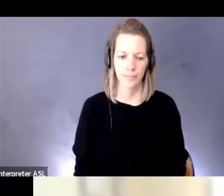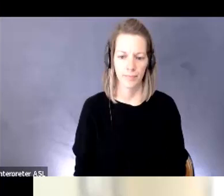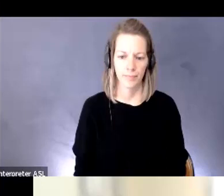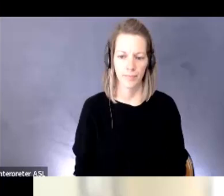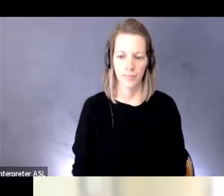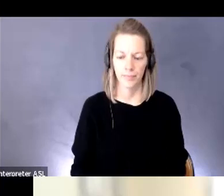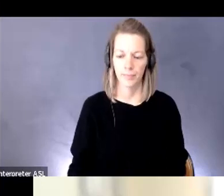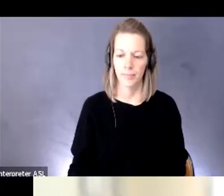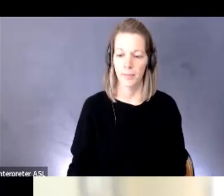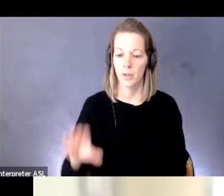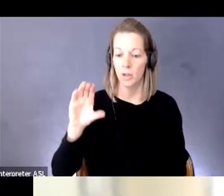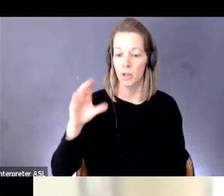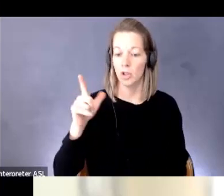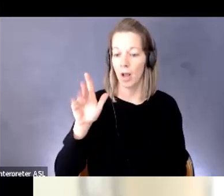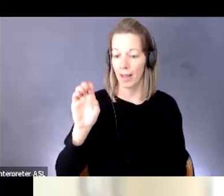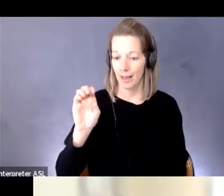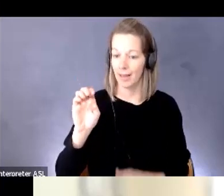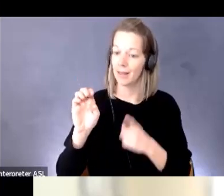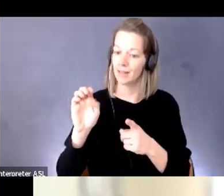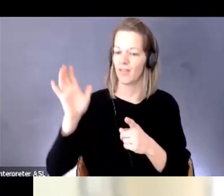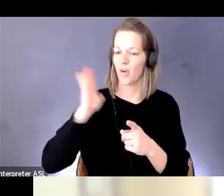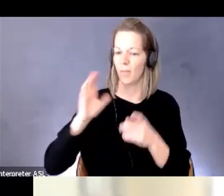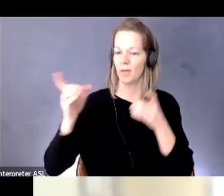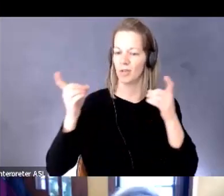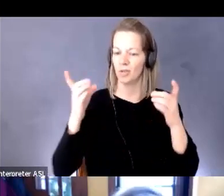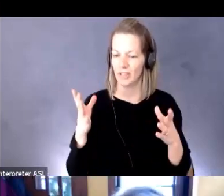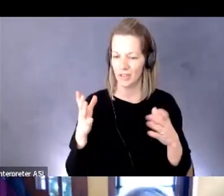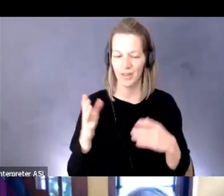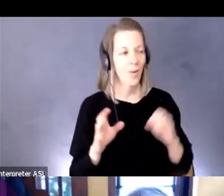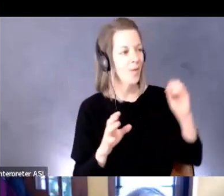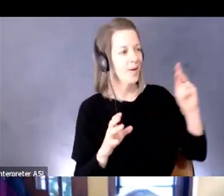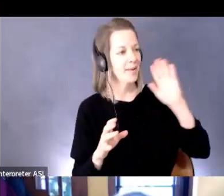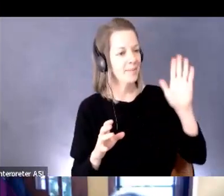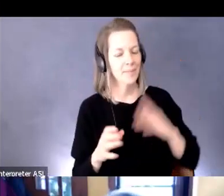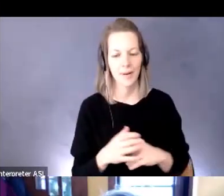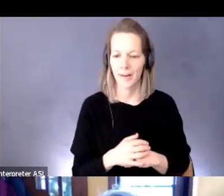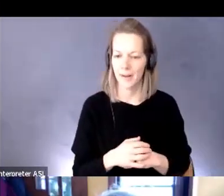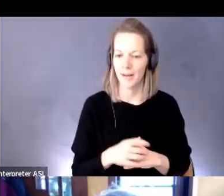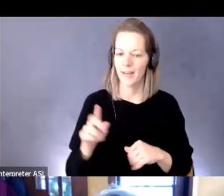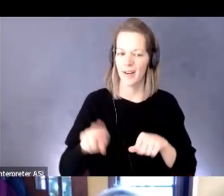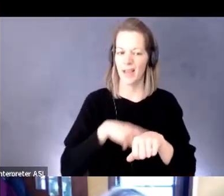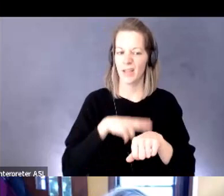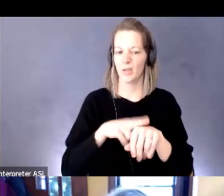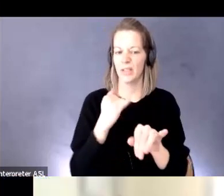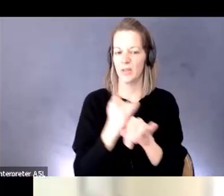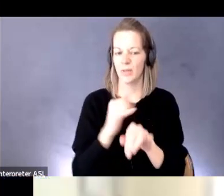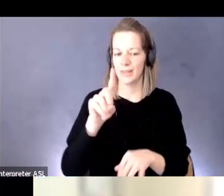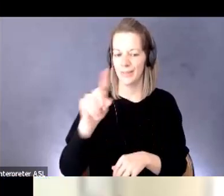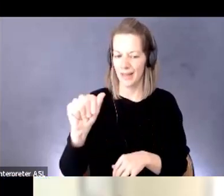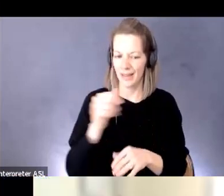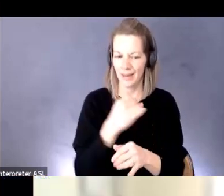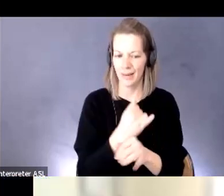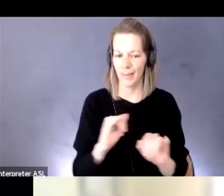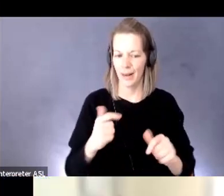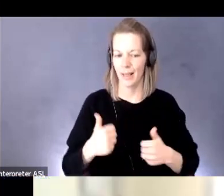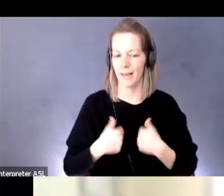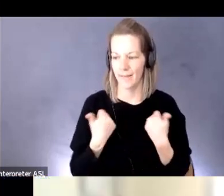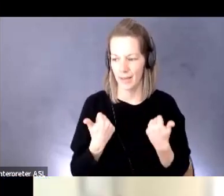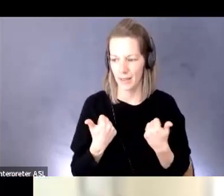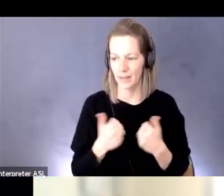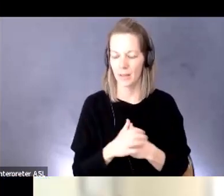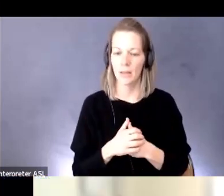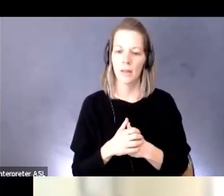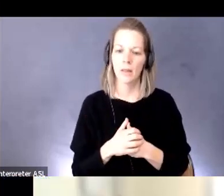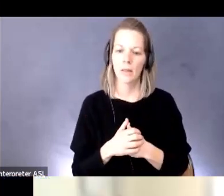So Charlie Lakin is the former director Okay. of the National Institute on Disability, Independent Living,